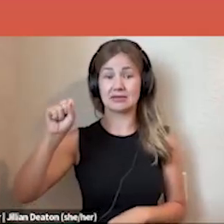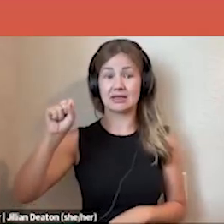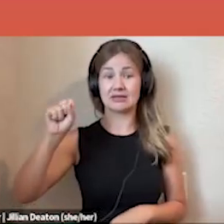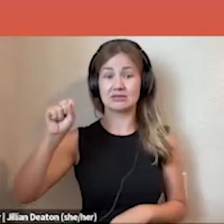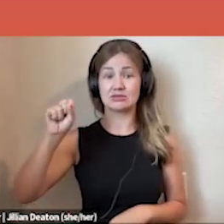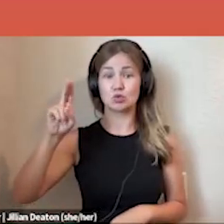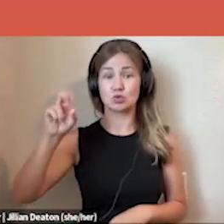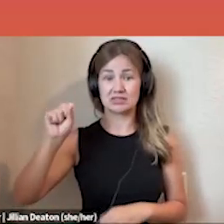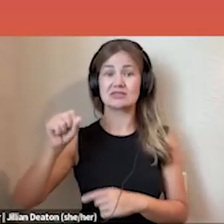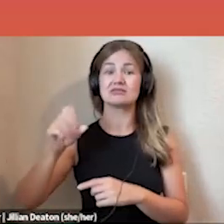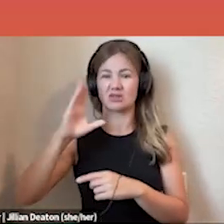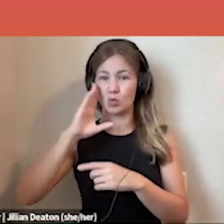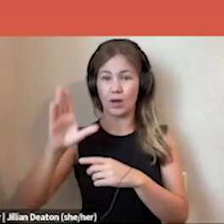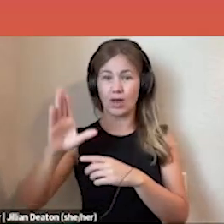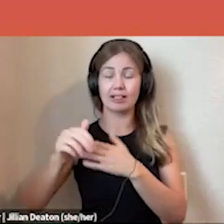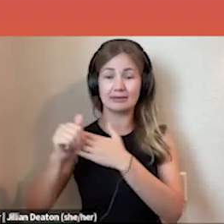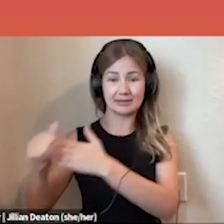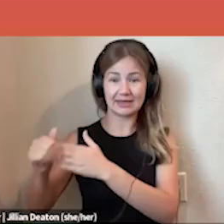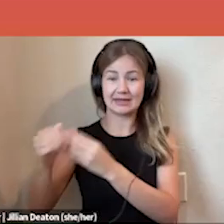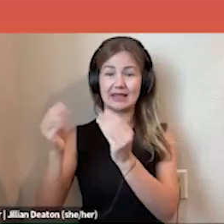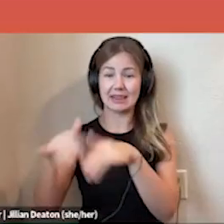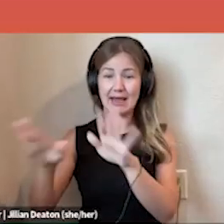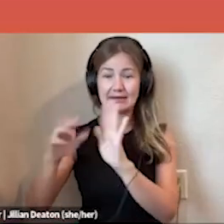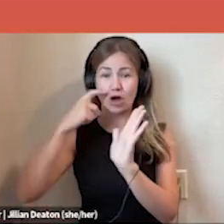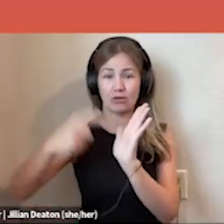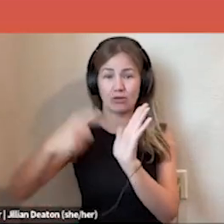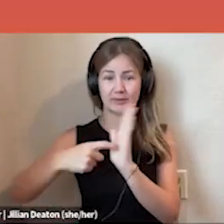land acknowledgement and to introduce our presenters.